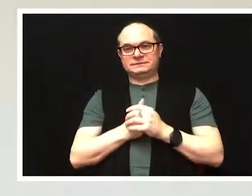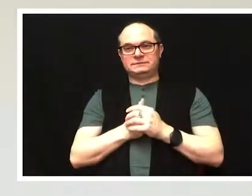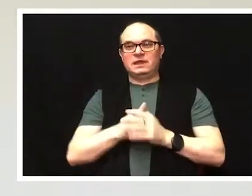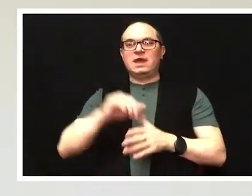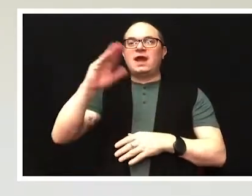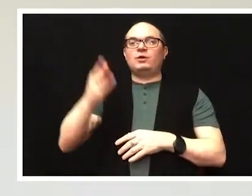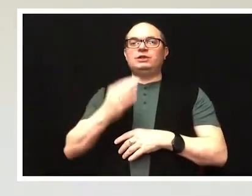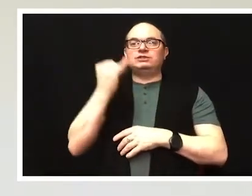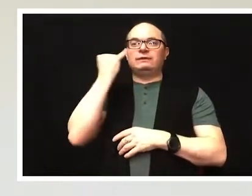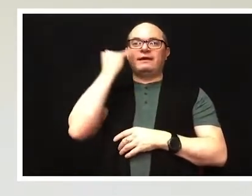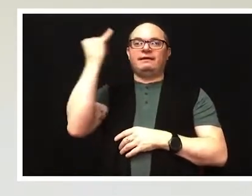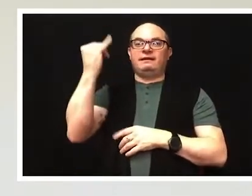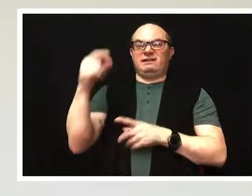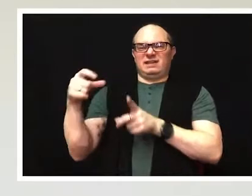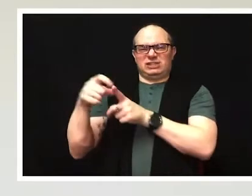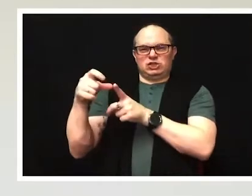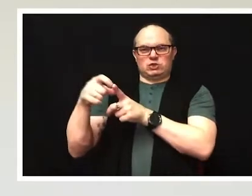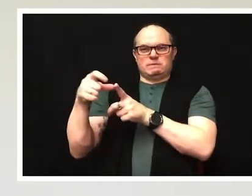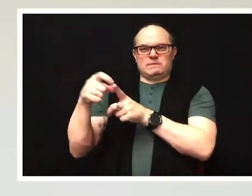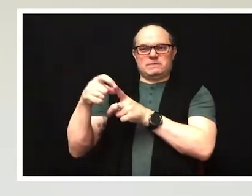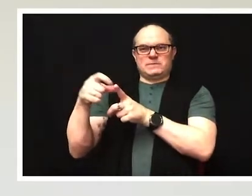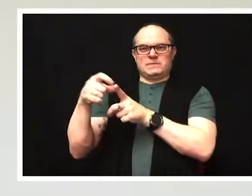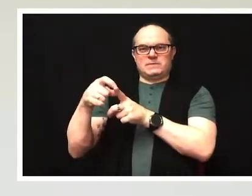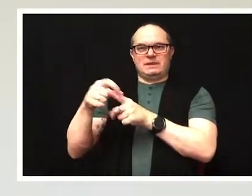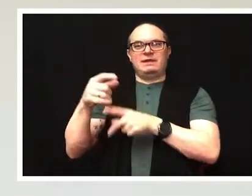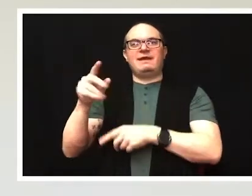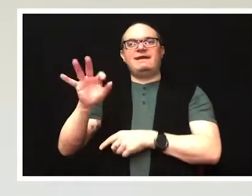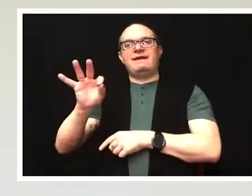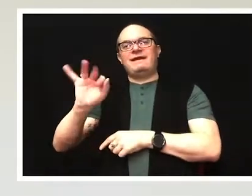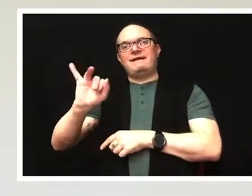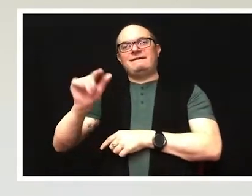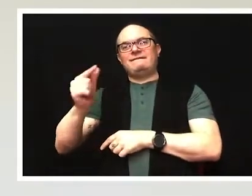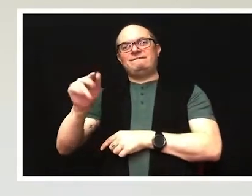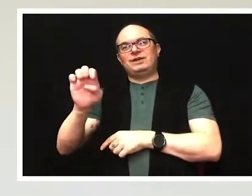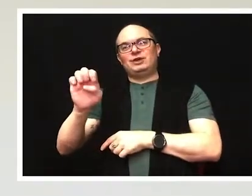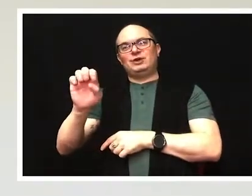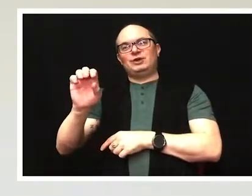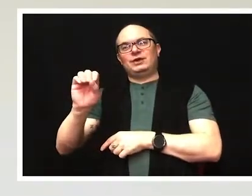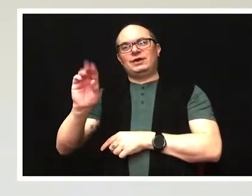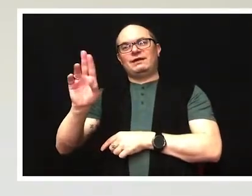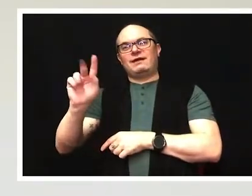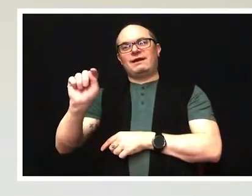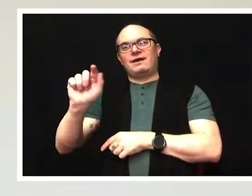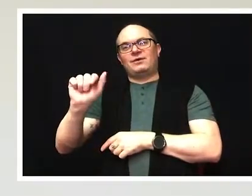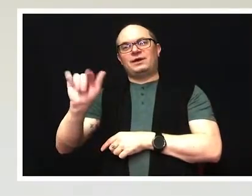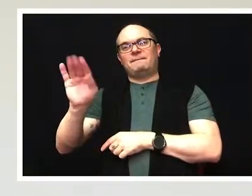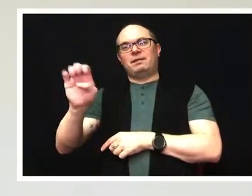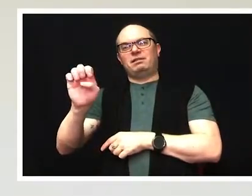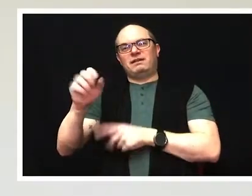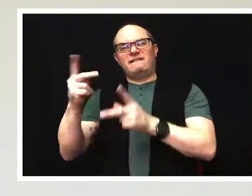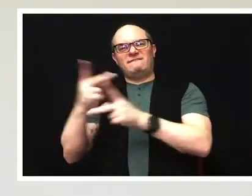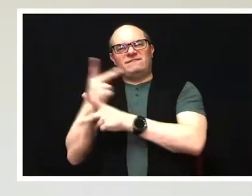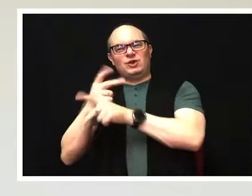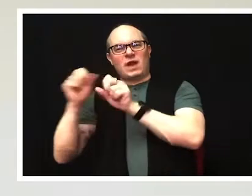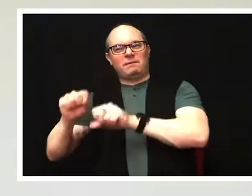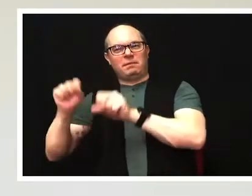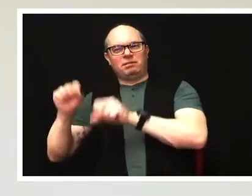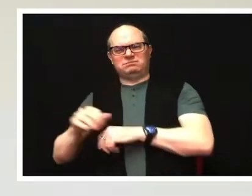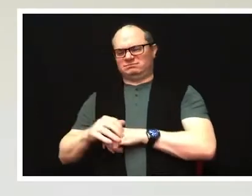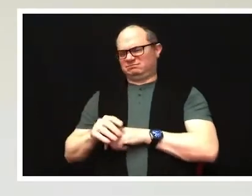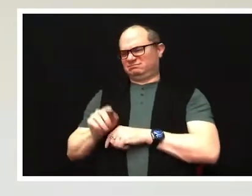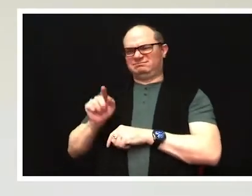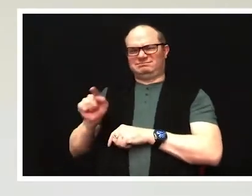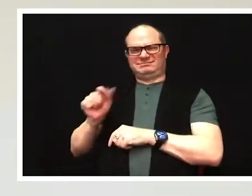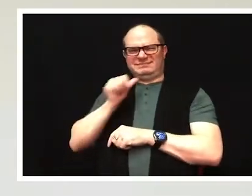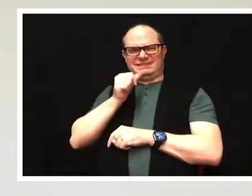I want to introduce you to a term, figure outable. I know what you're thinking, figure-outable. That's not